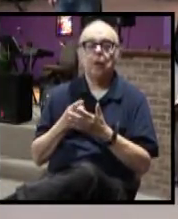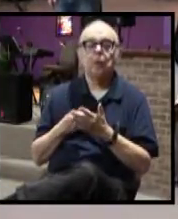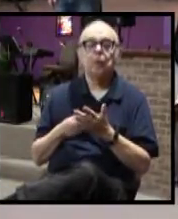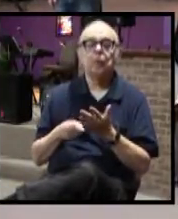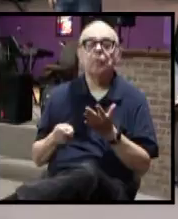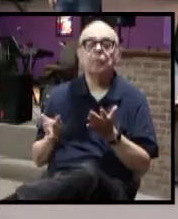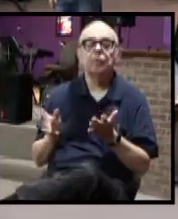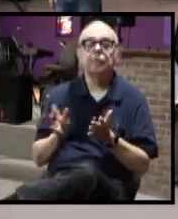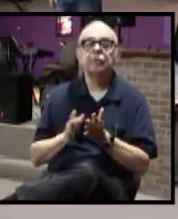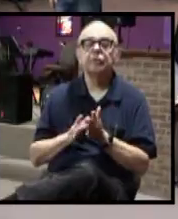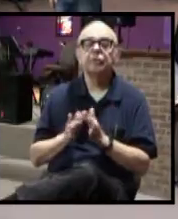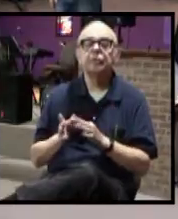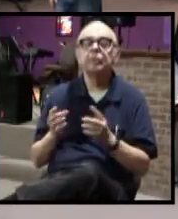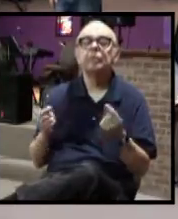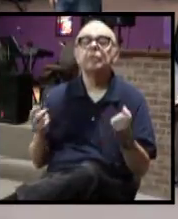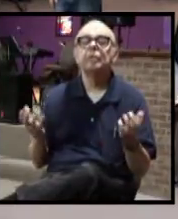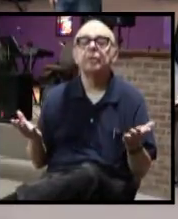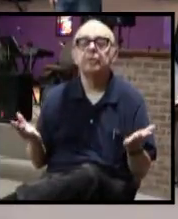What's he going to do?